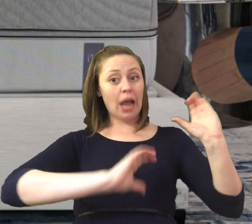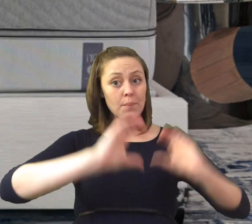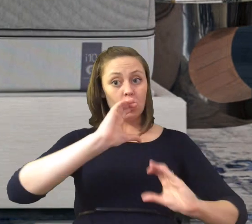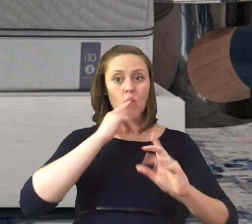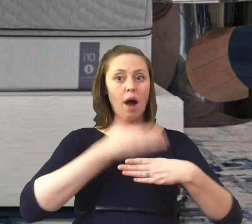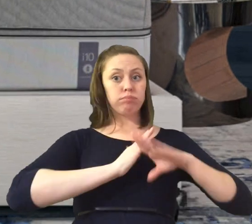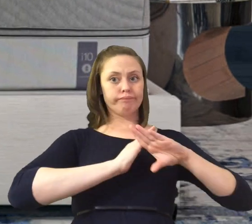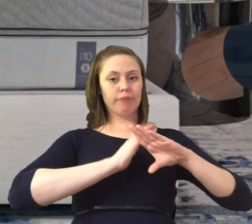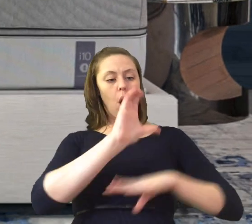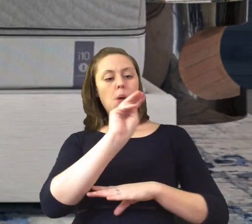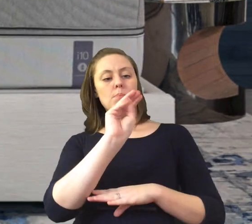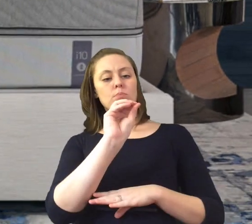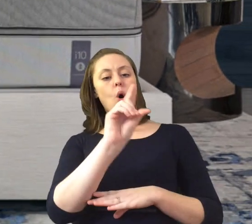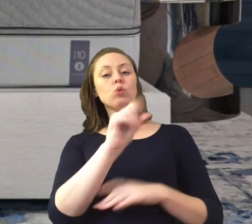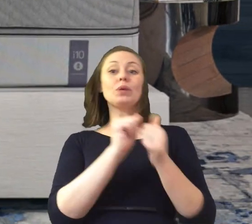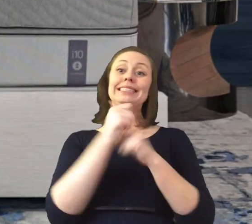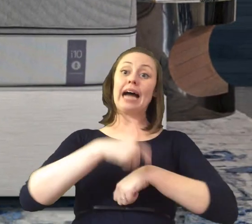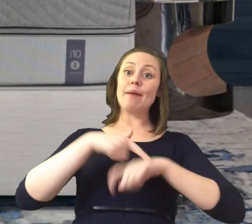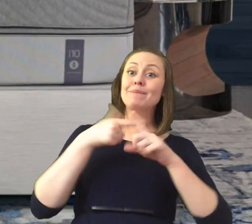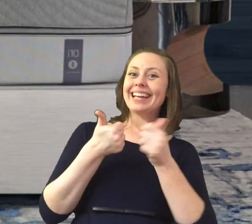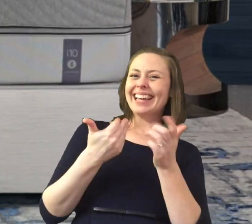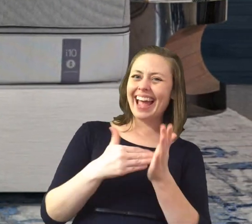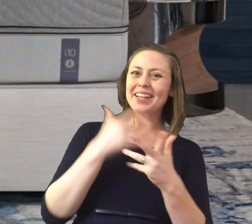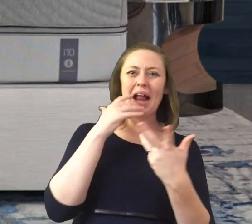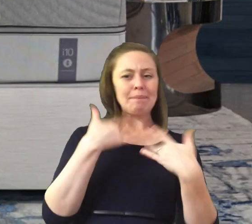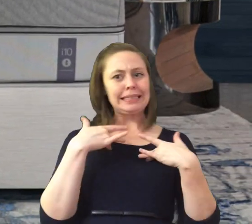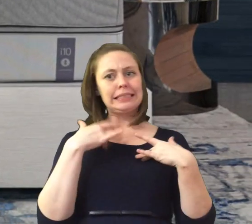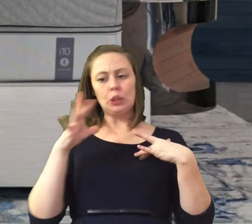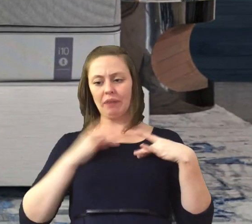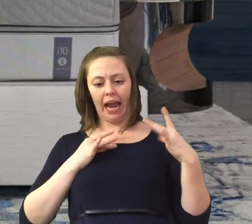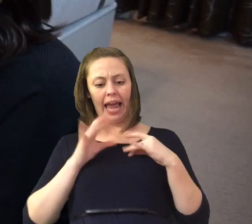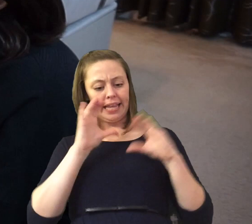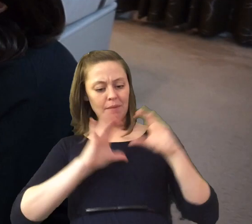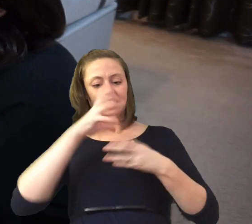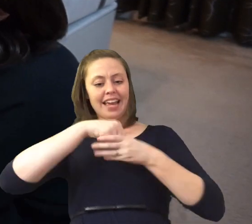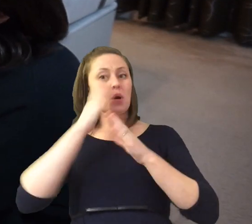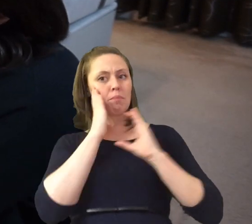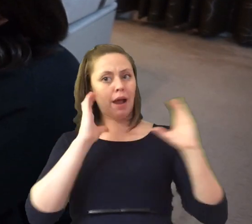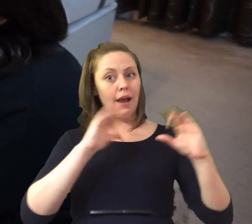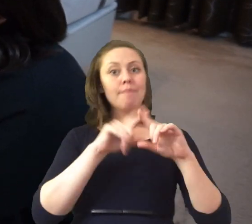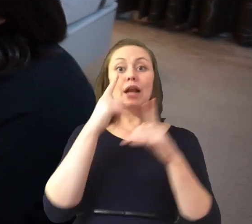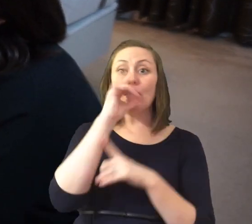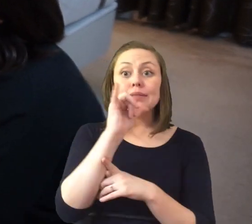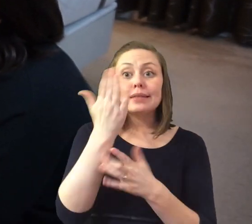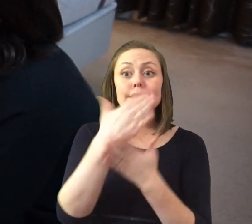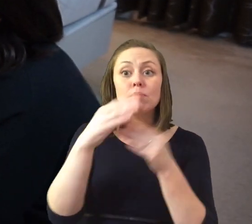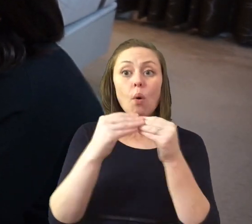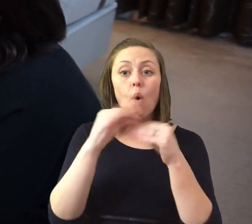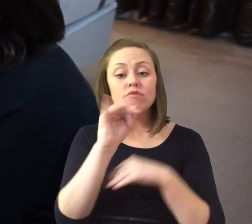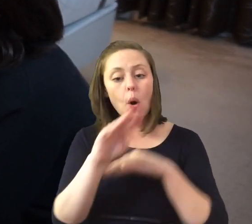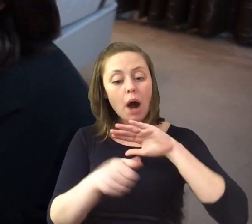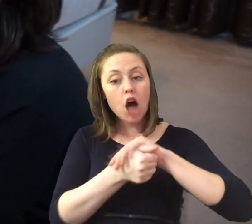that will inhibit the mold over time, but then you're putting like chemicals into your mattress. And then it looks like there's some more foam